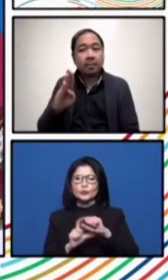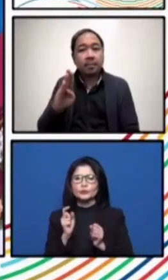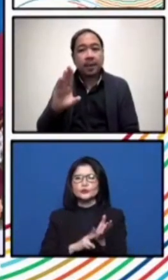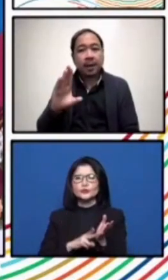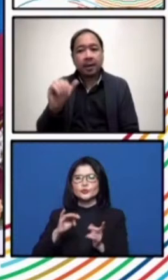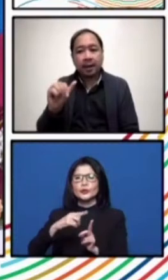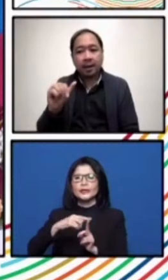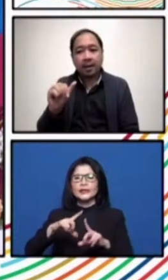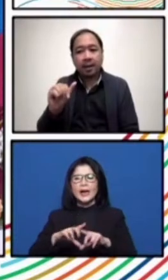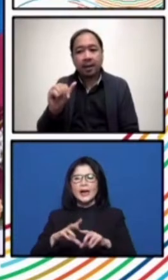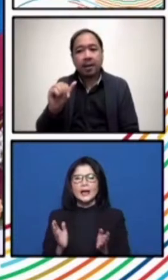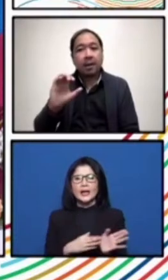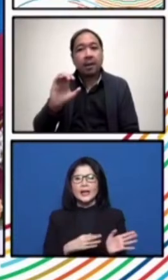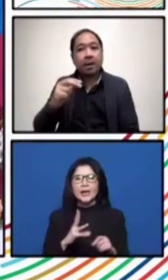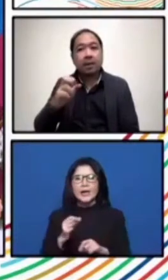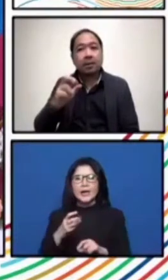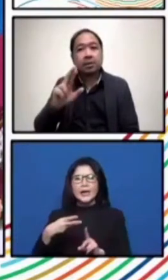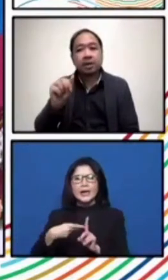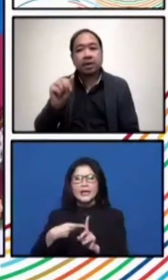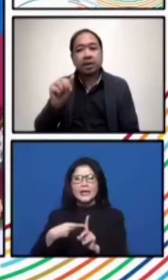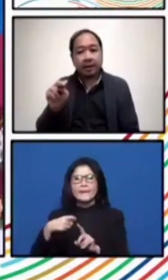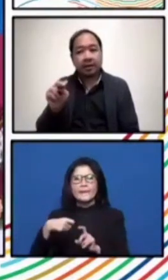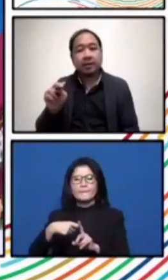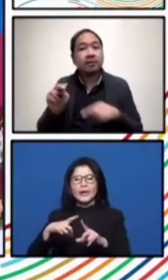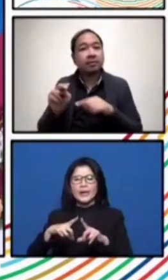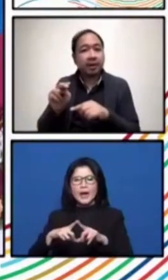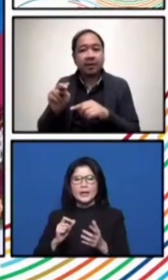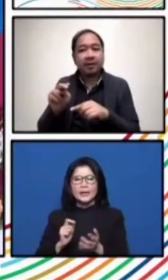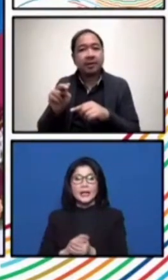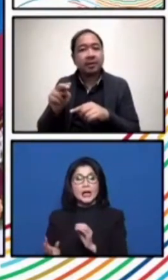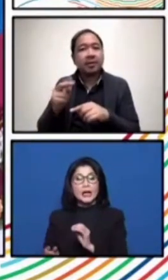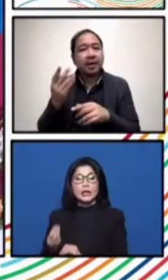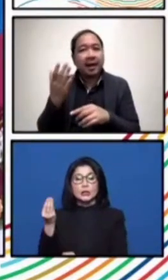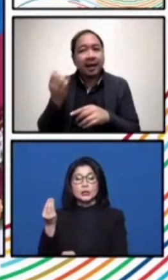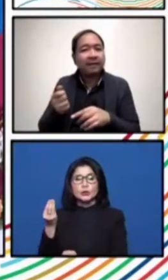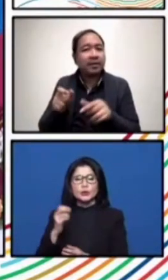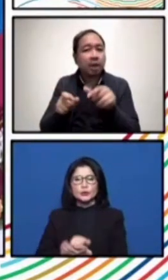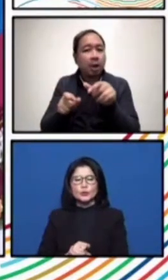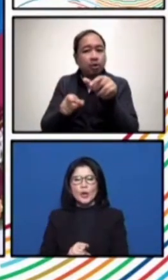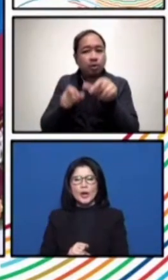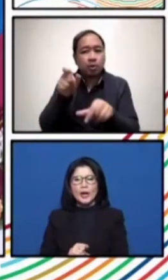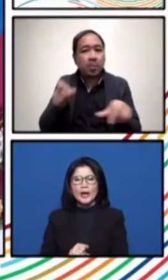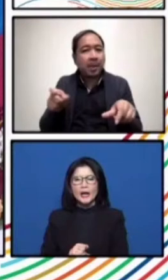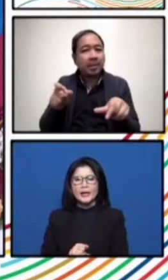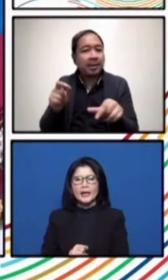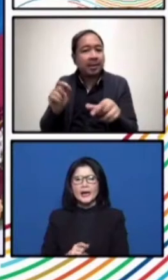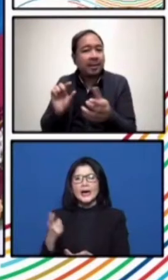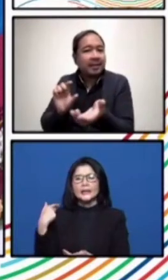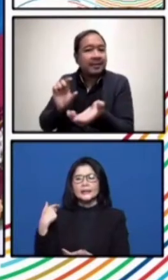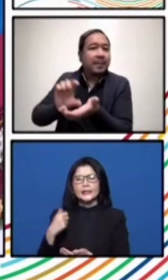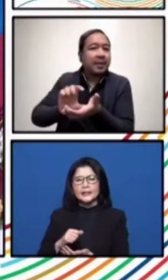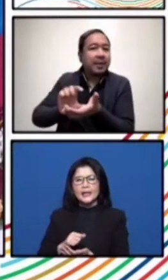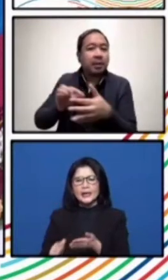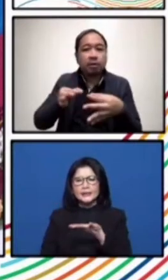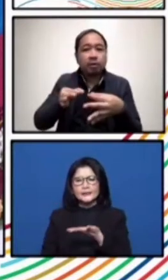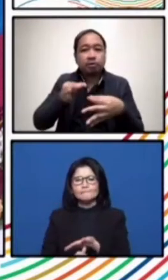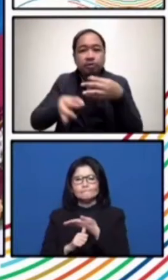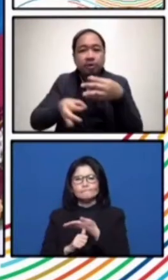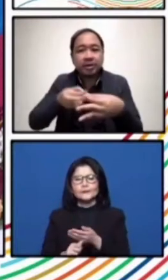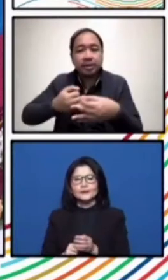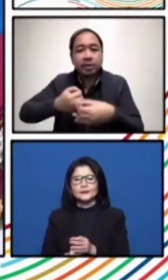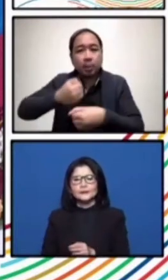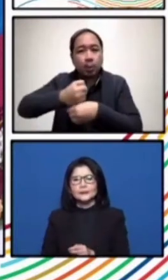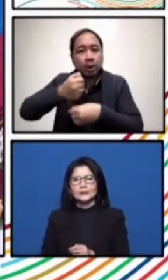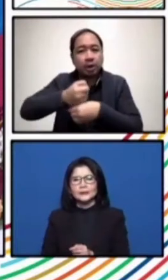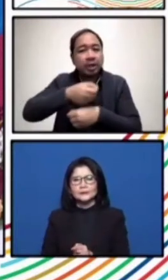over to decade has spent cells human capital strategic board strategic World Workforce